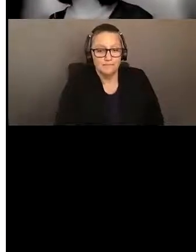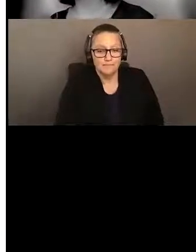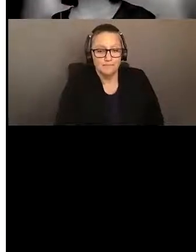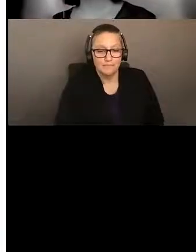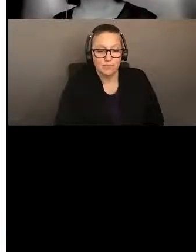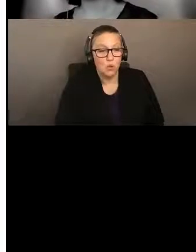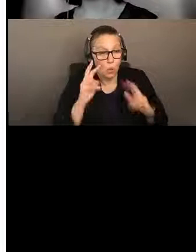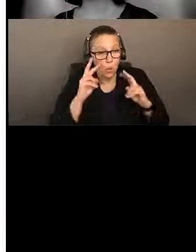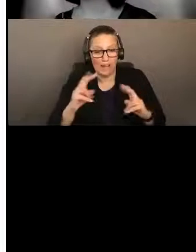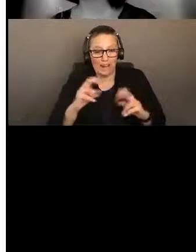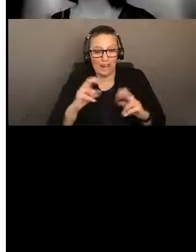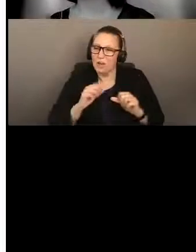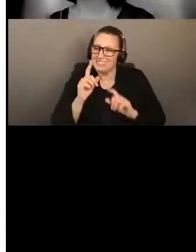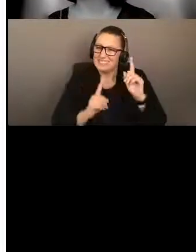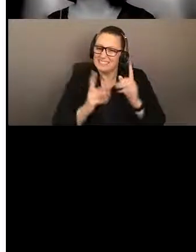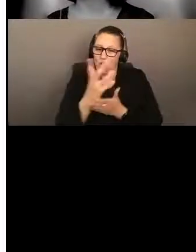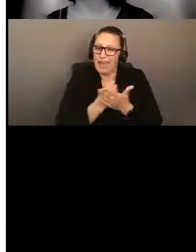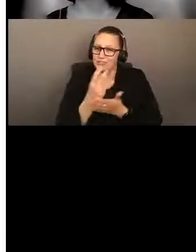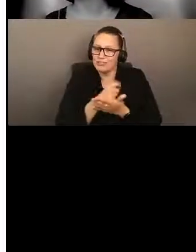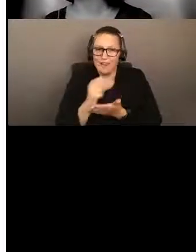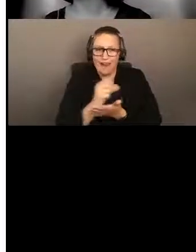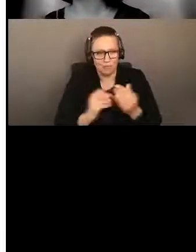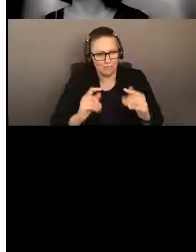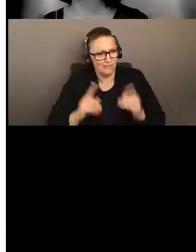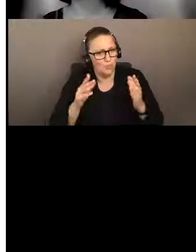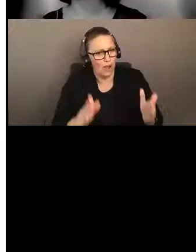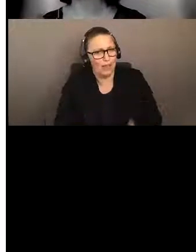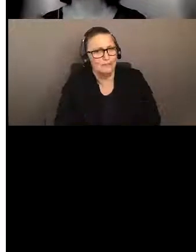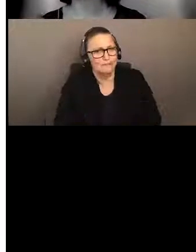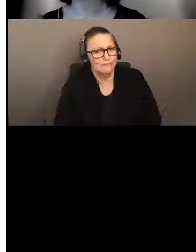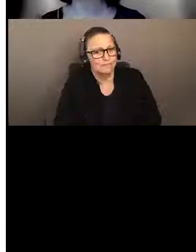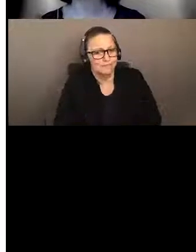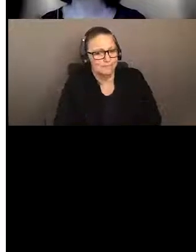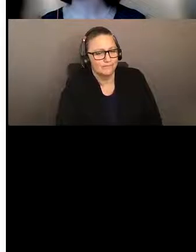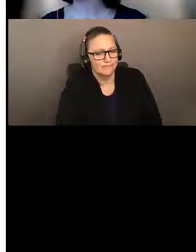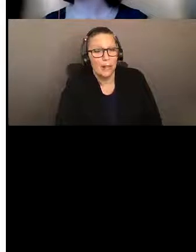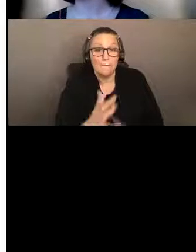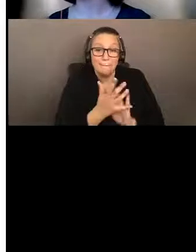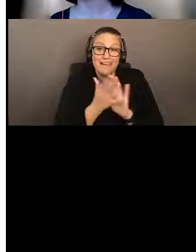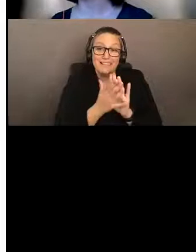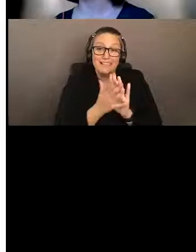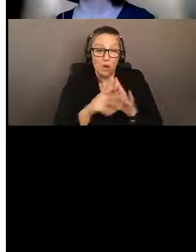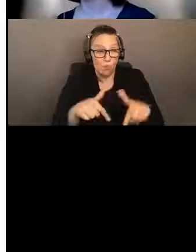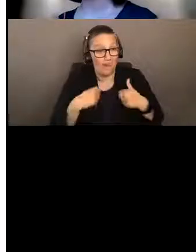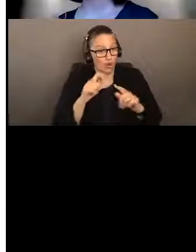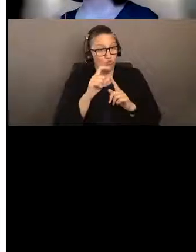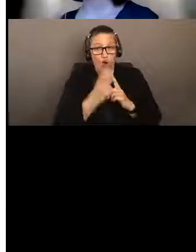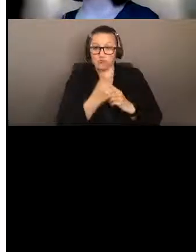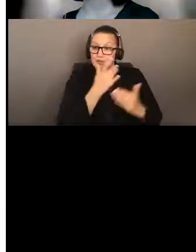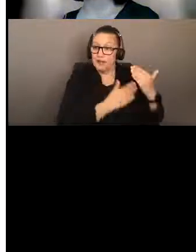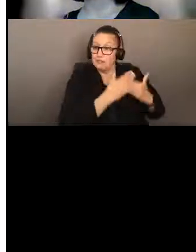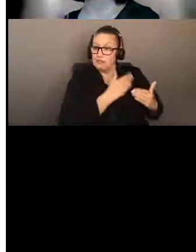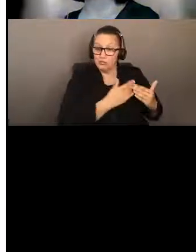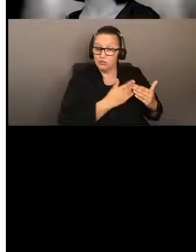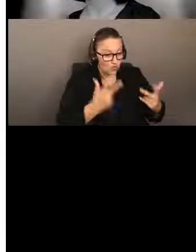from a completely different angle. The collection comprises items of movable cultural heritage that document the City of Sydney's identity through